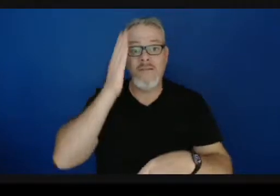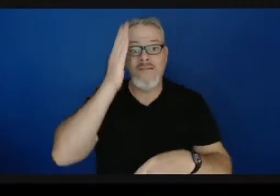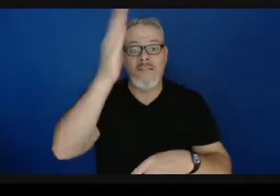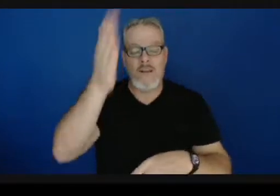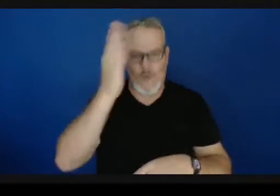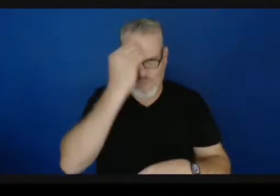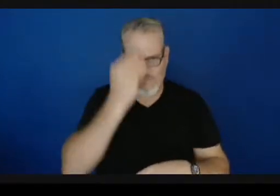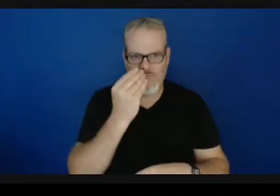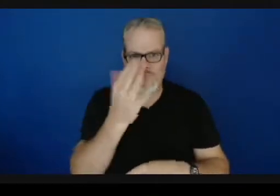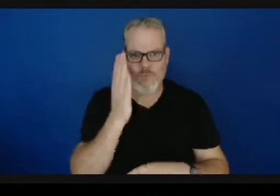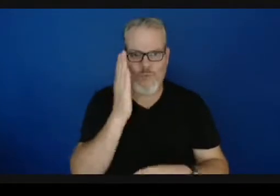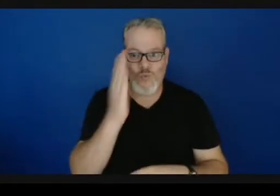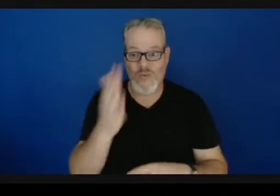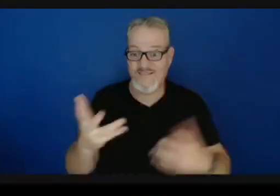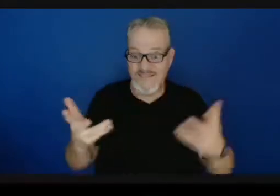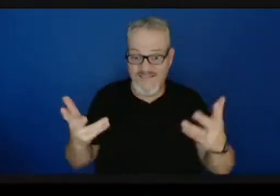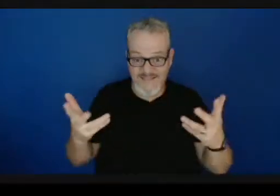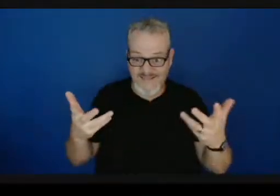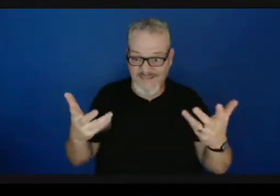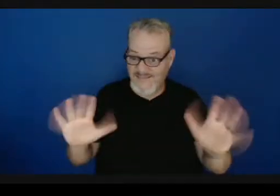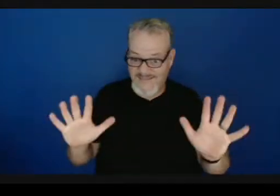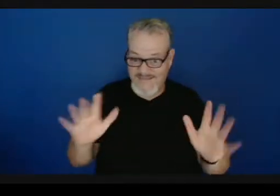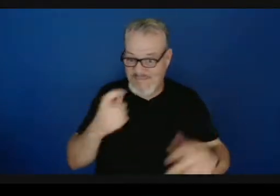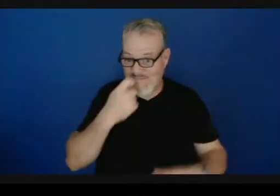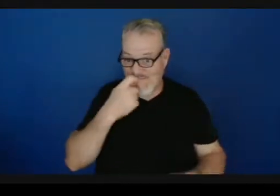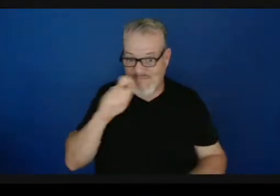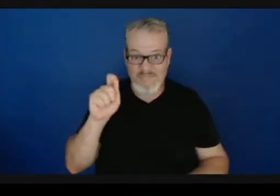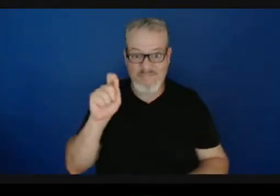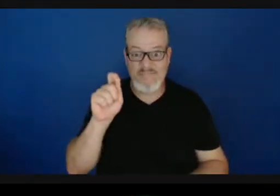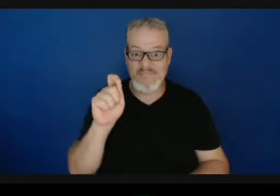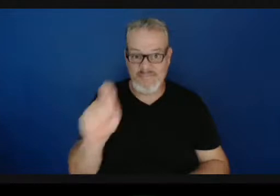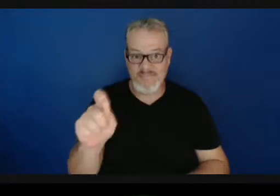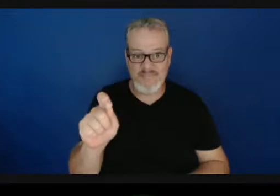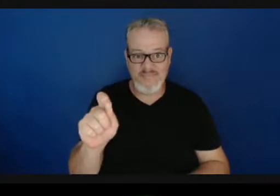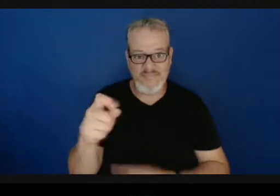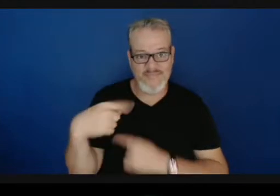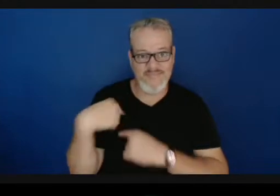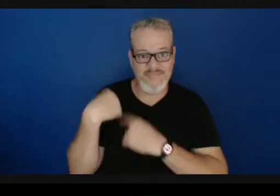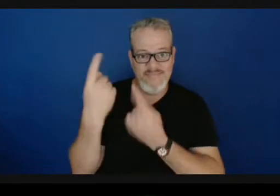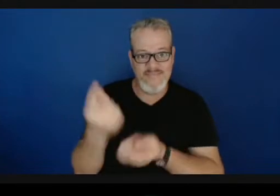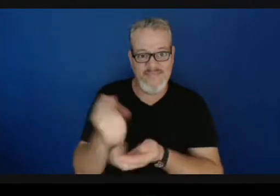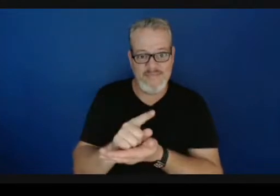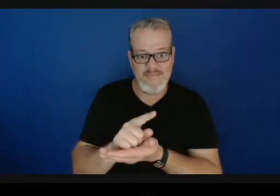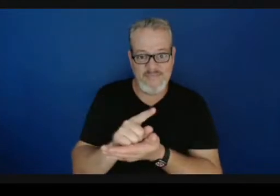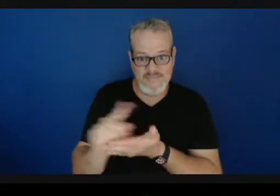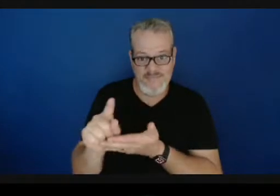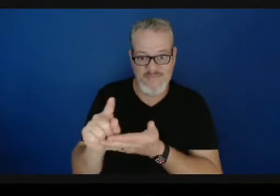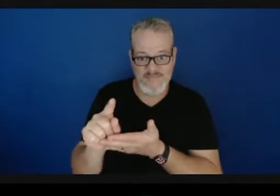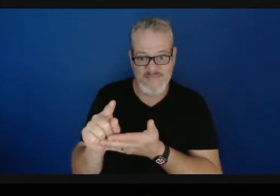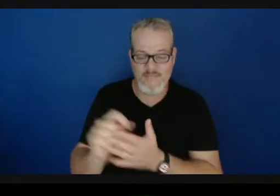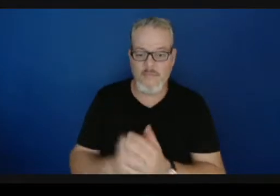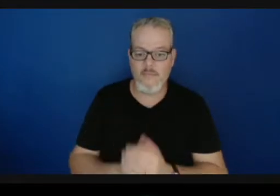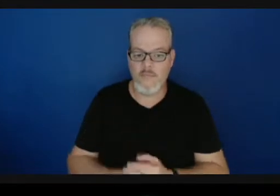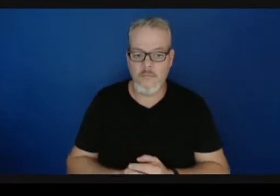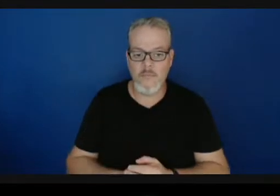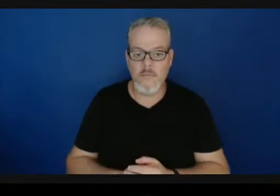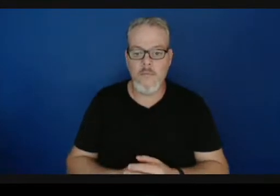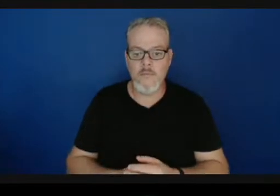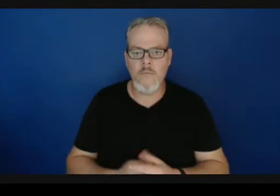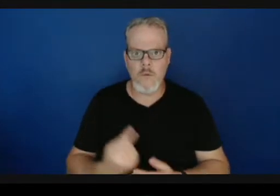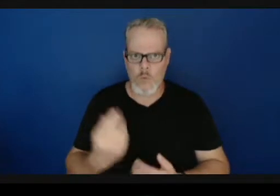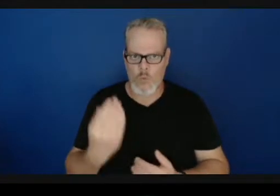that is really it for the volcano updates we've had this past week. There was an outage that